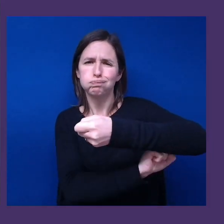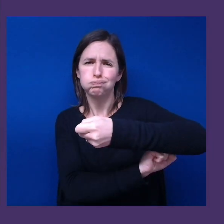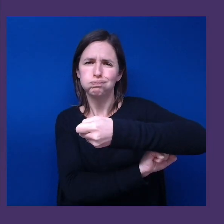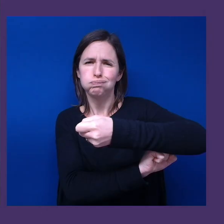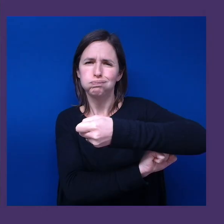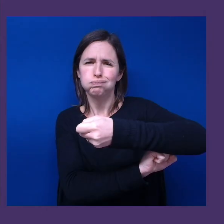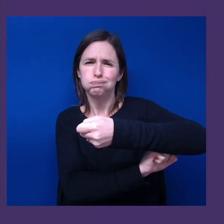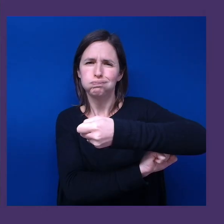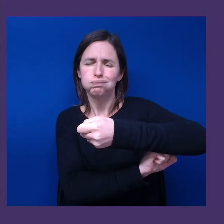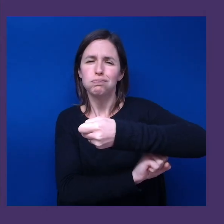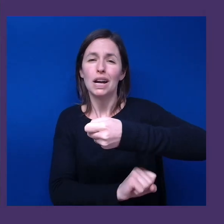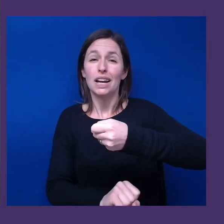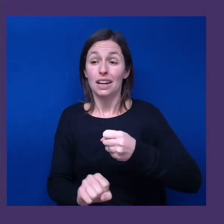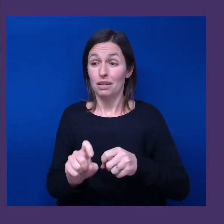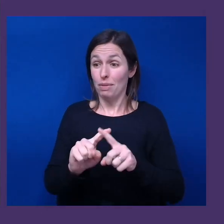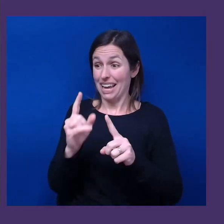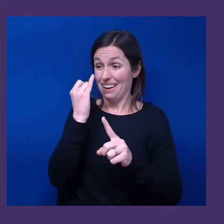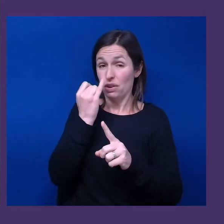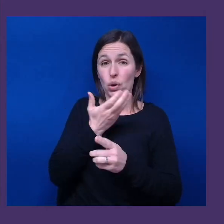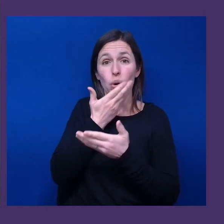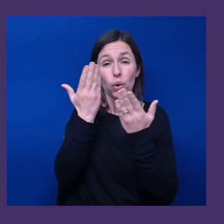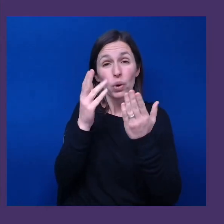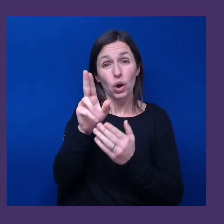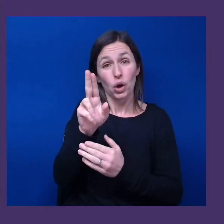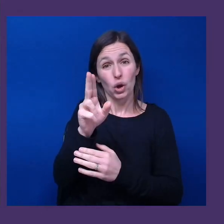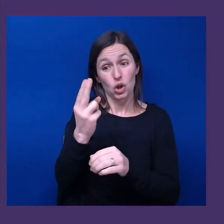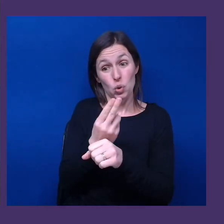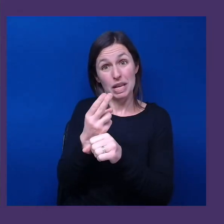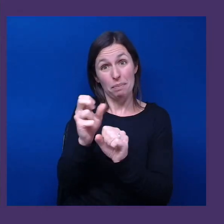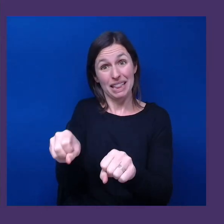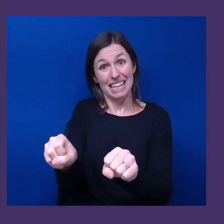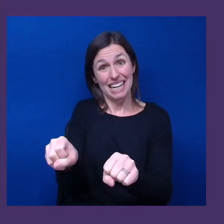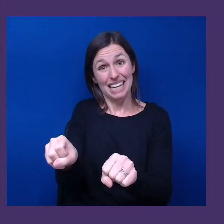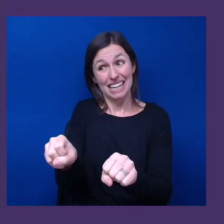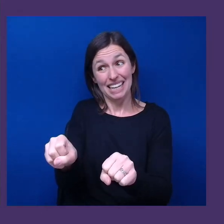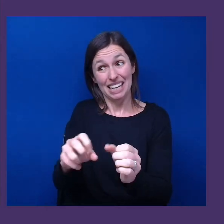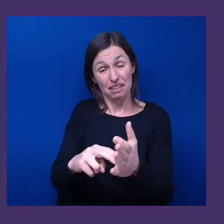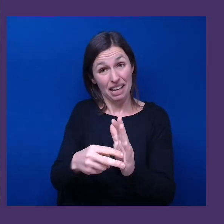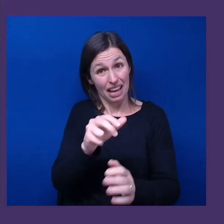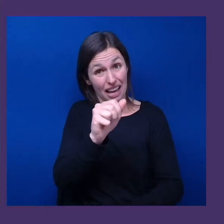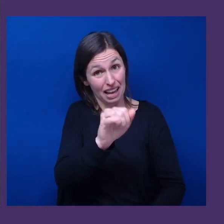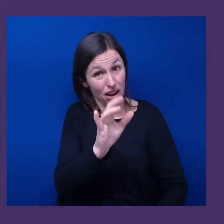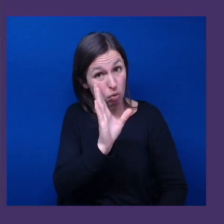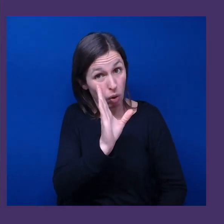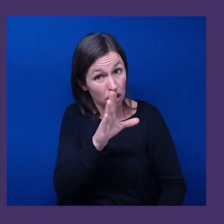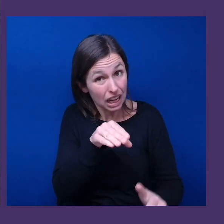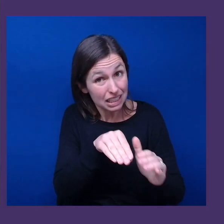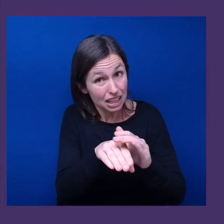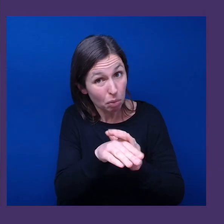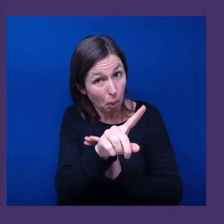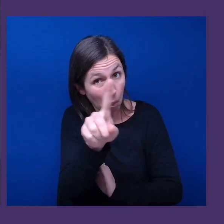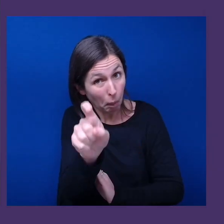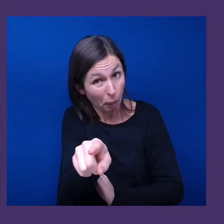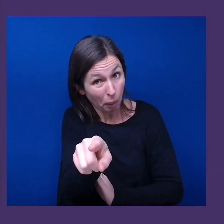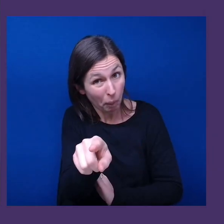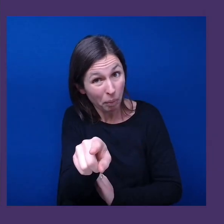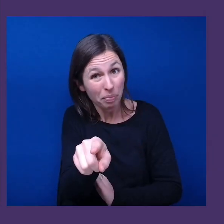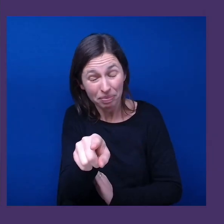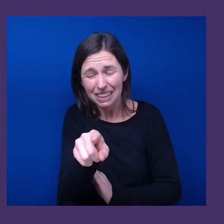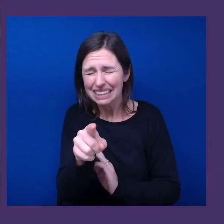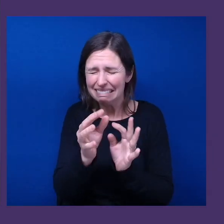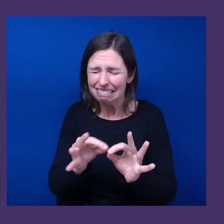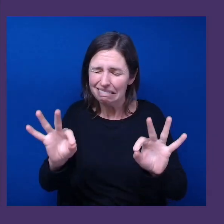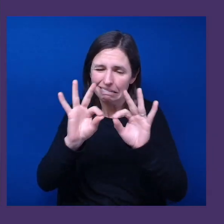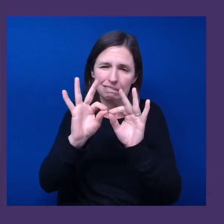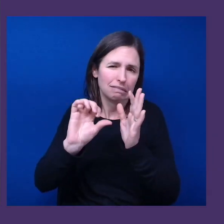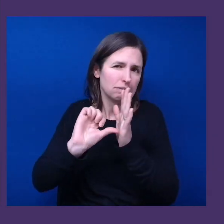sure whether AI will indeed be accessible. It's a very timely topic that I would urge